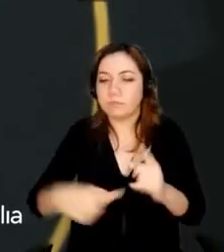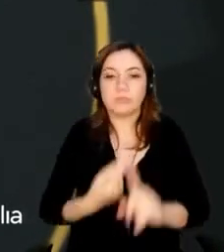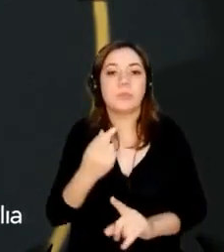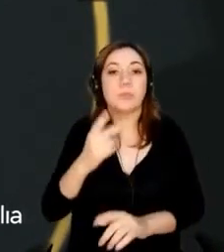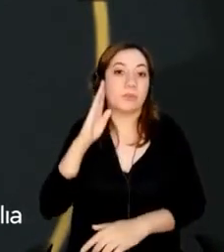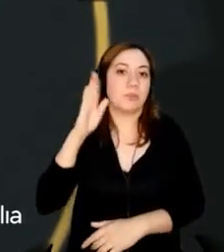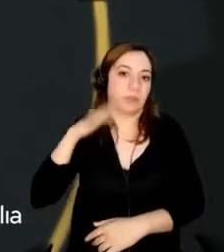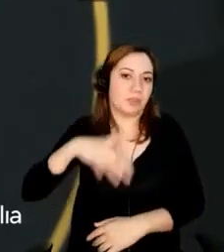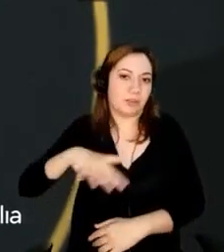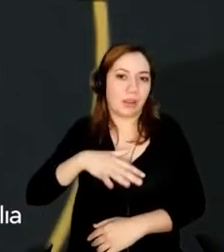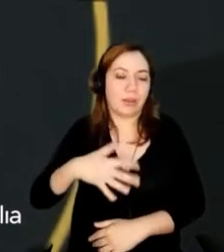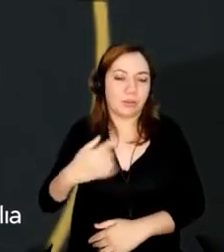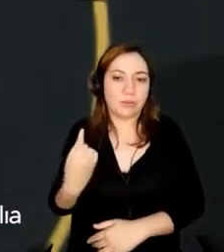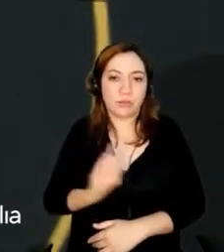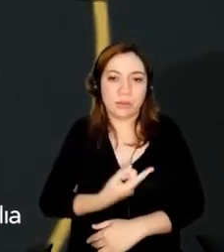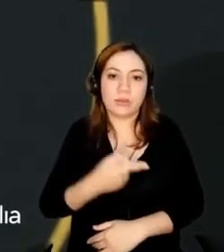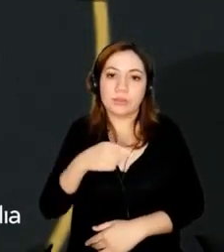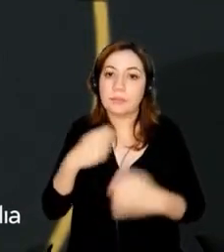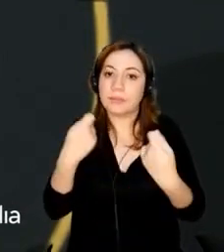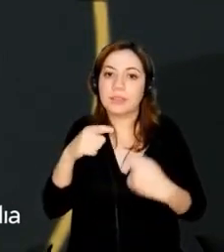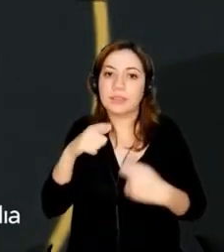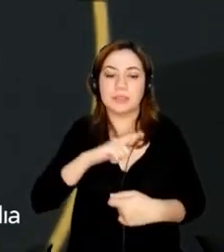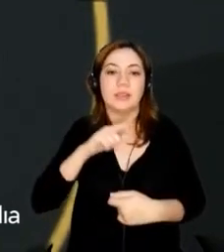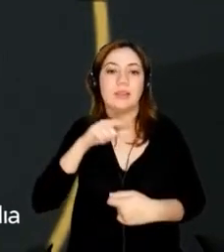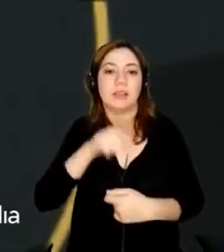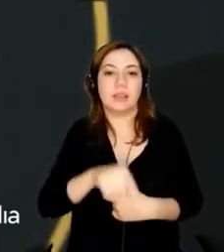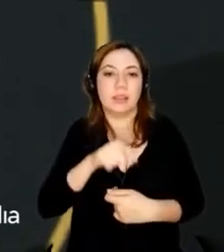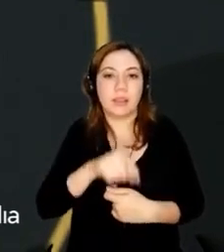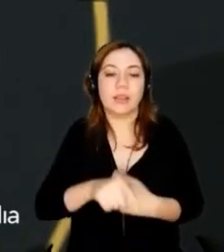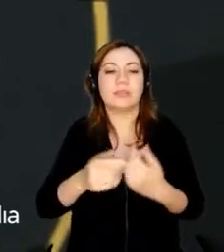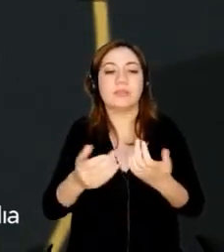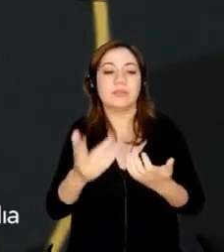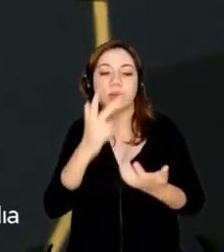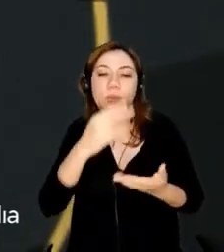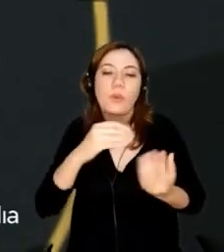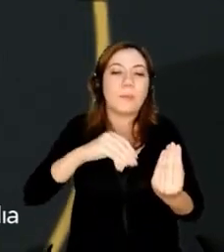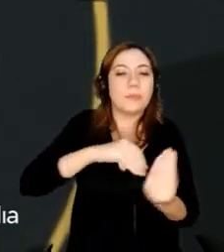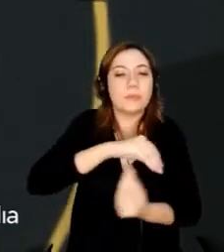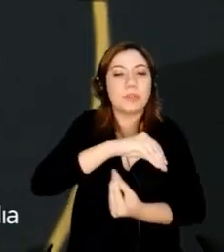this combination, this kind of hybrid, where you can get the right answers most